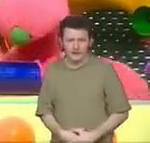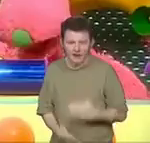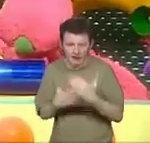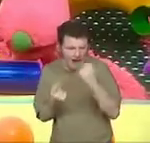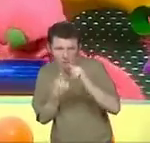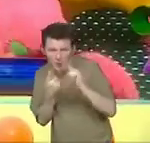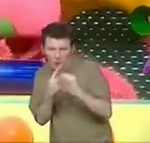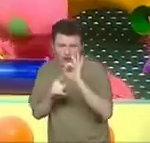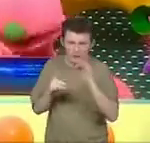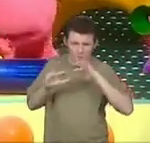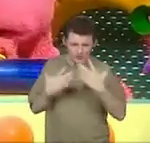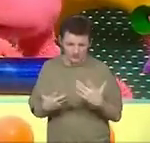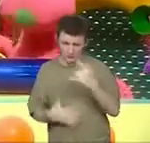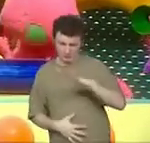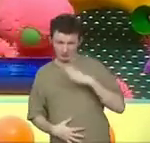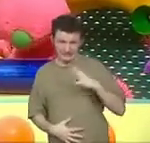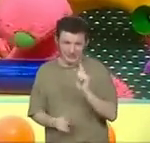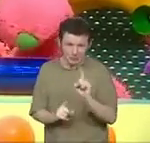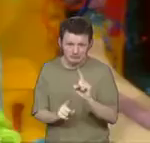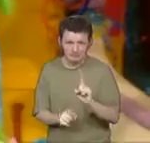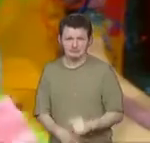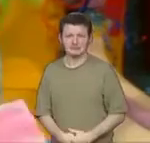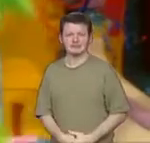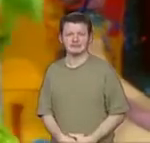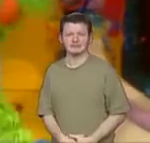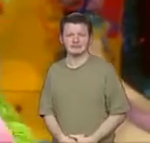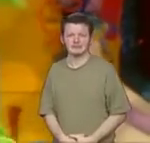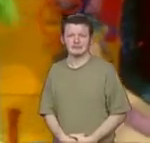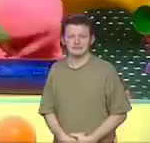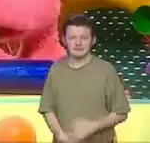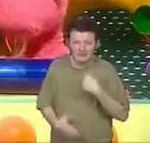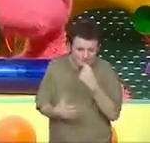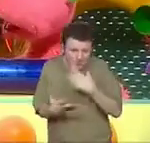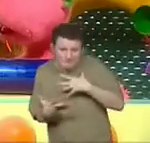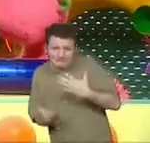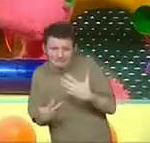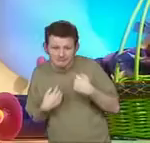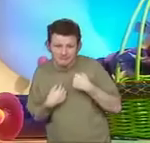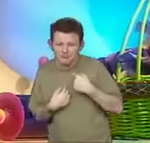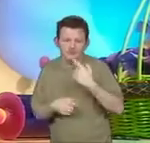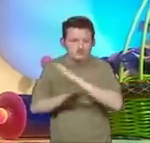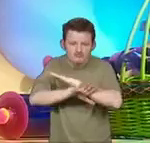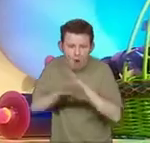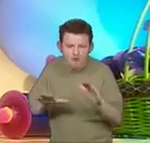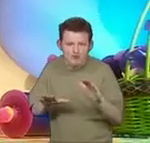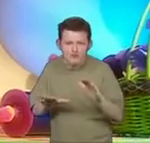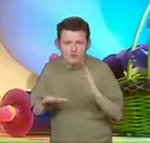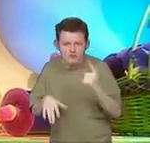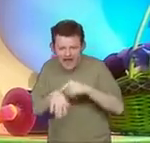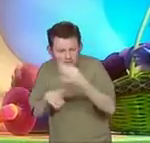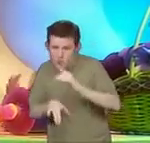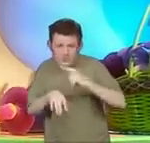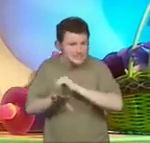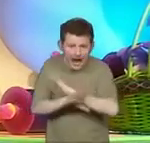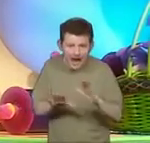day, this Hoob Nip tart will be ready. Can I have a nibble now, Tula? No, Groove! Now is not the time for